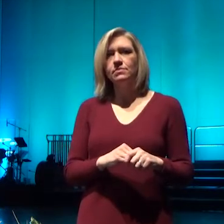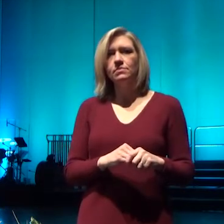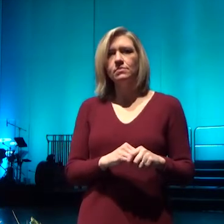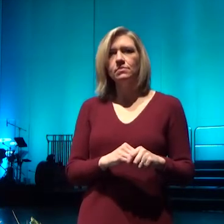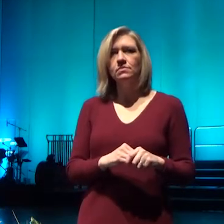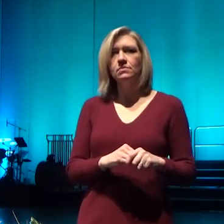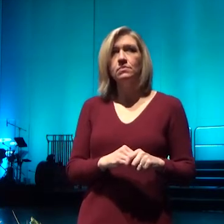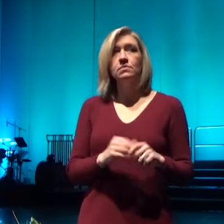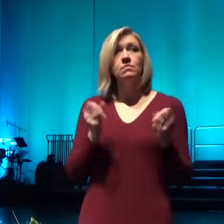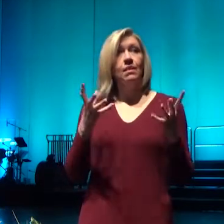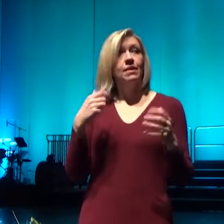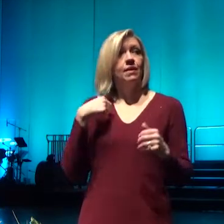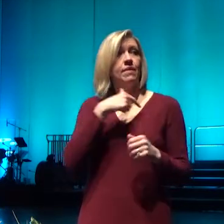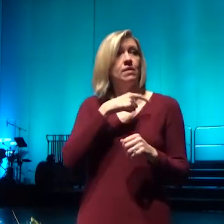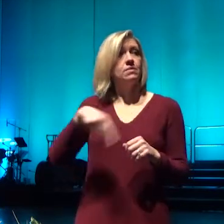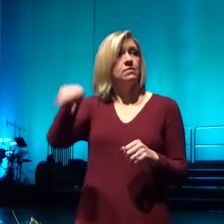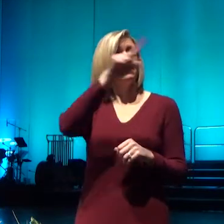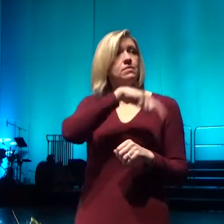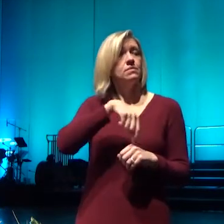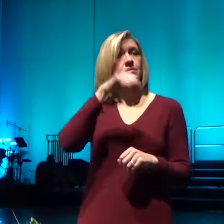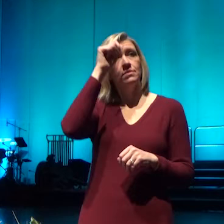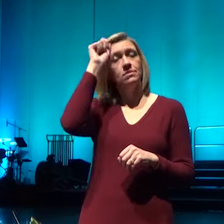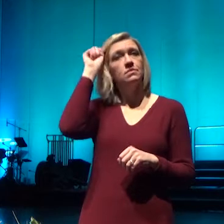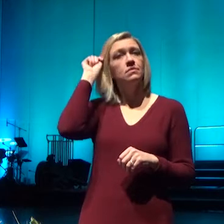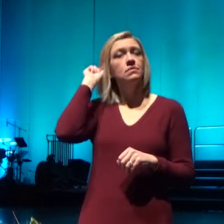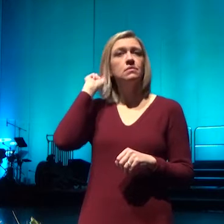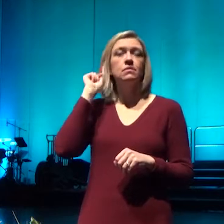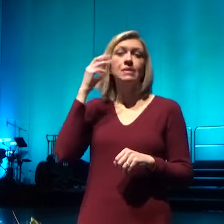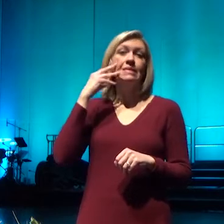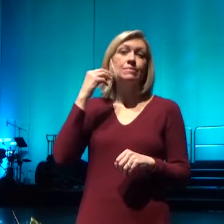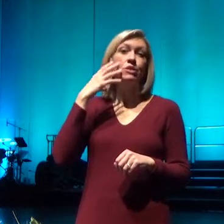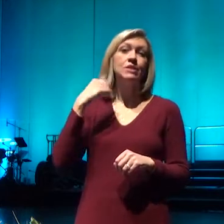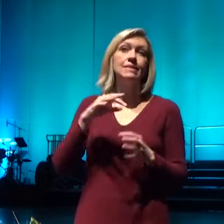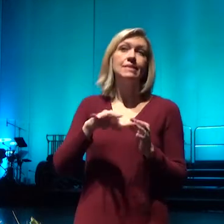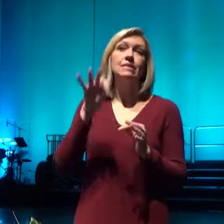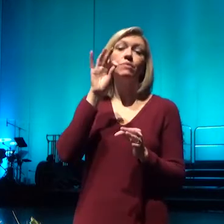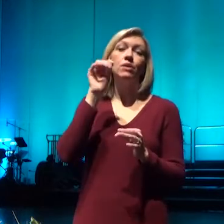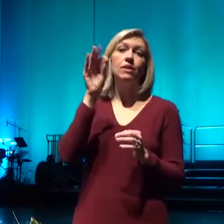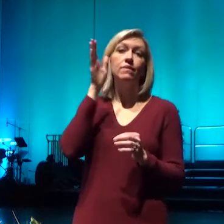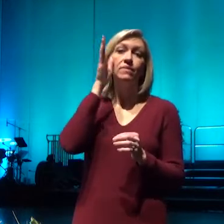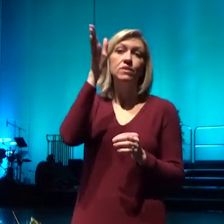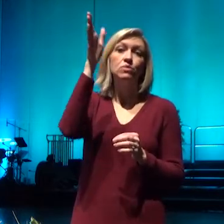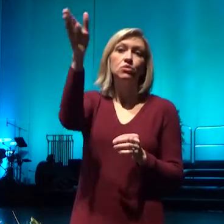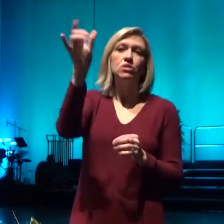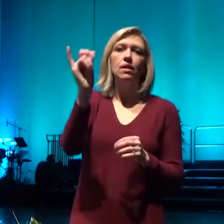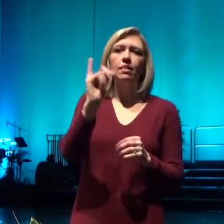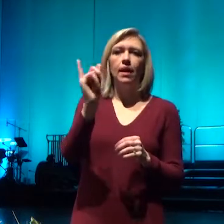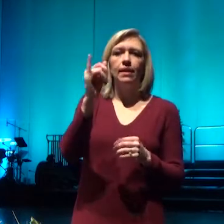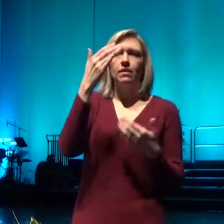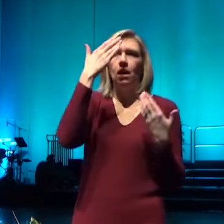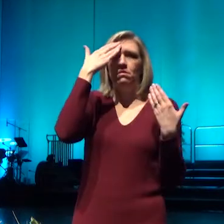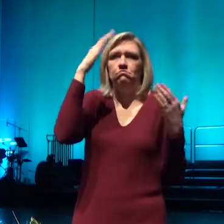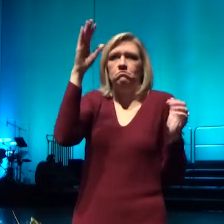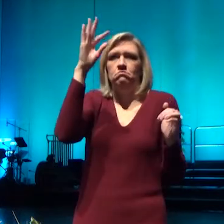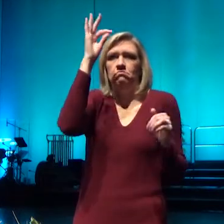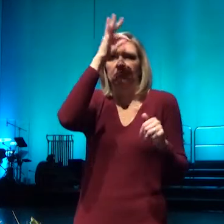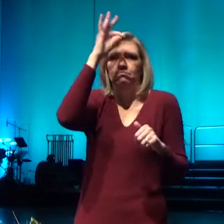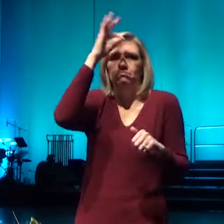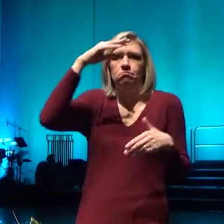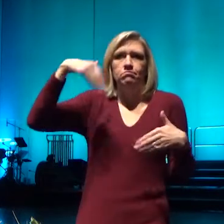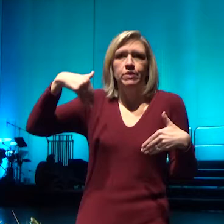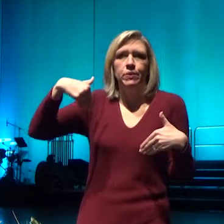Many of us experience the spirit of the future as the unknown. It's scary.